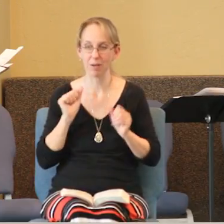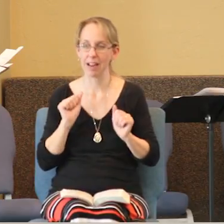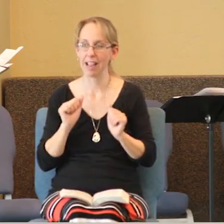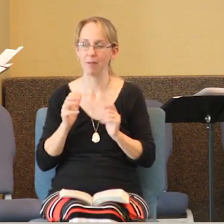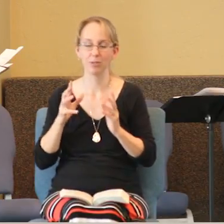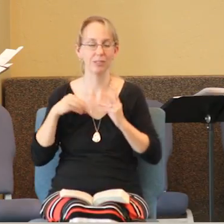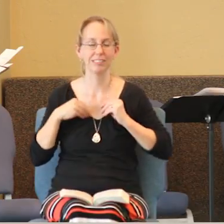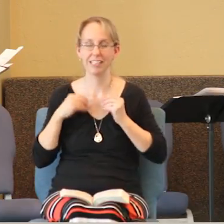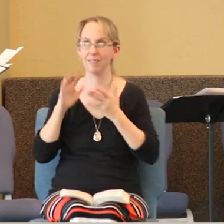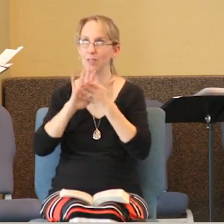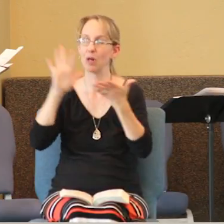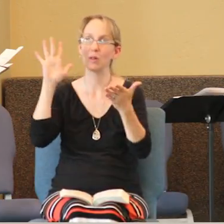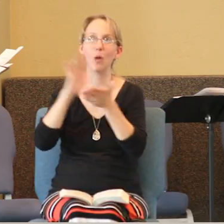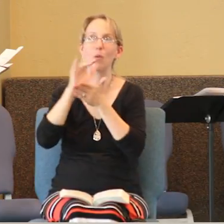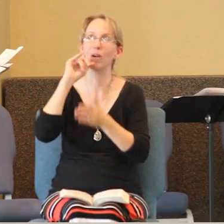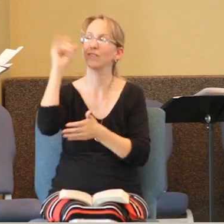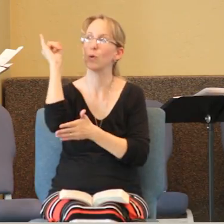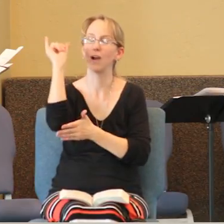everything.